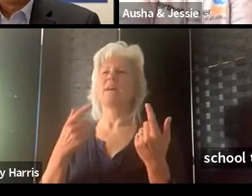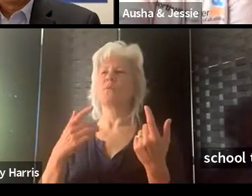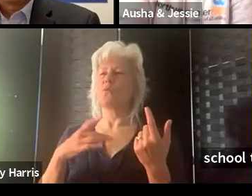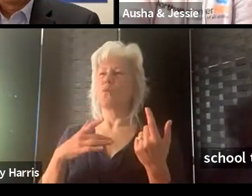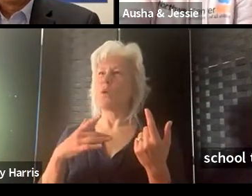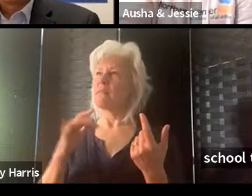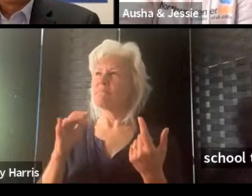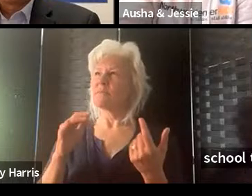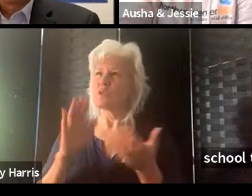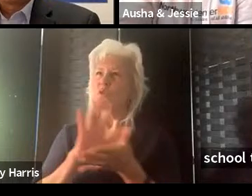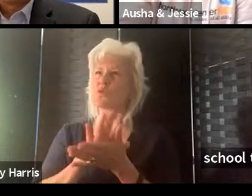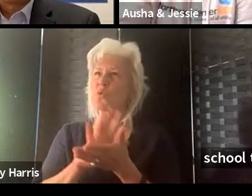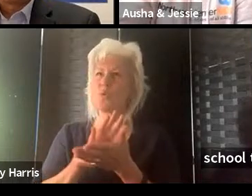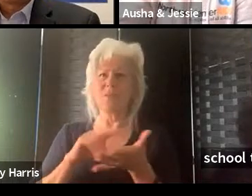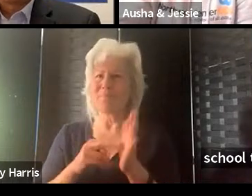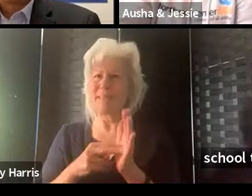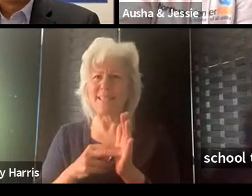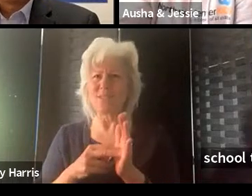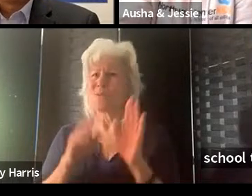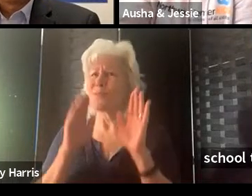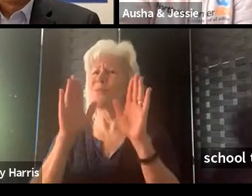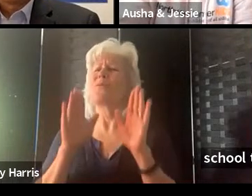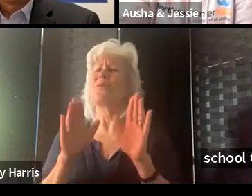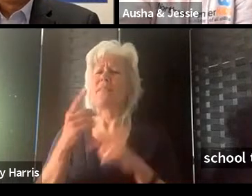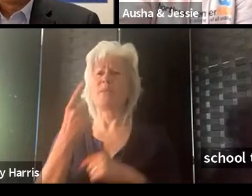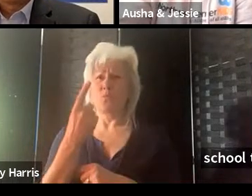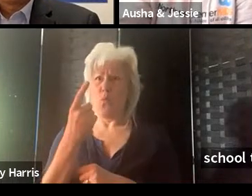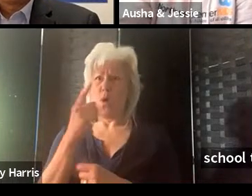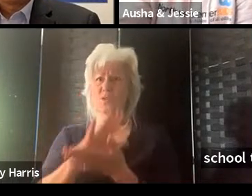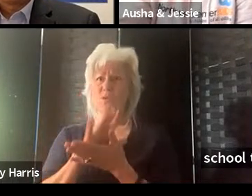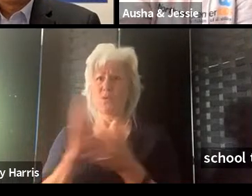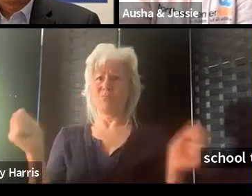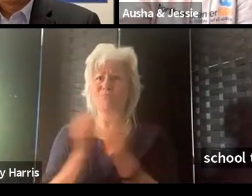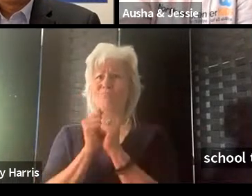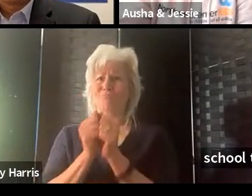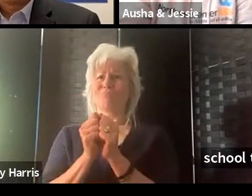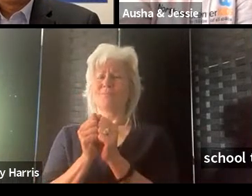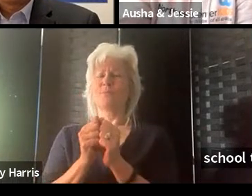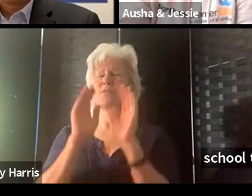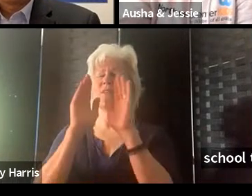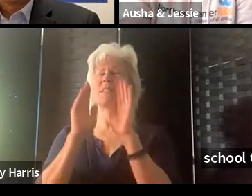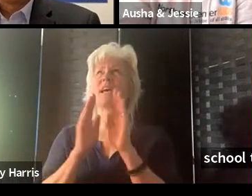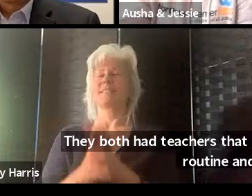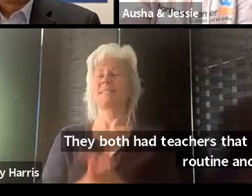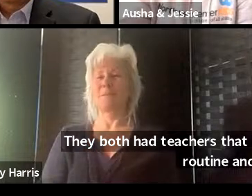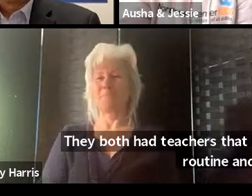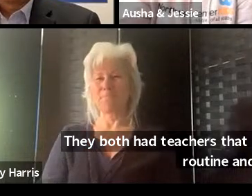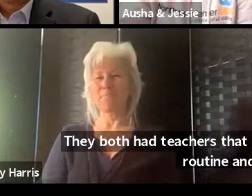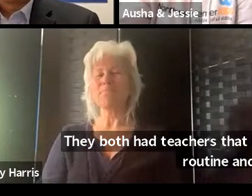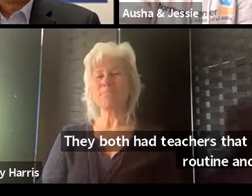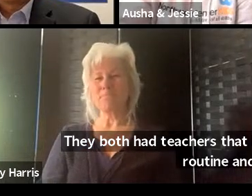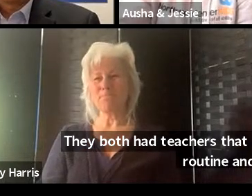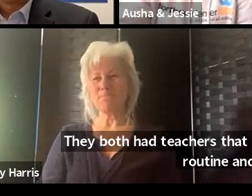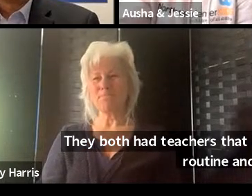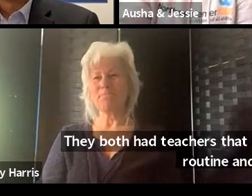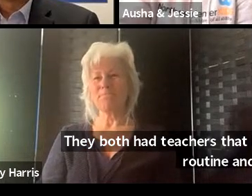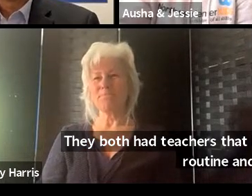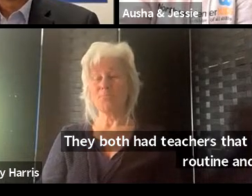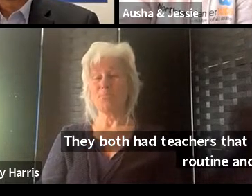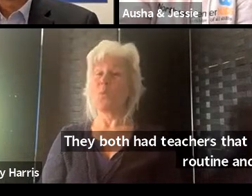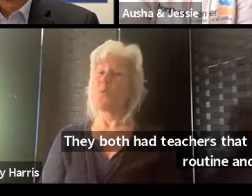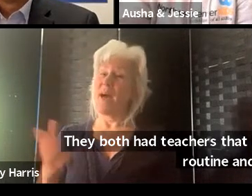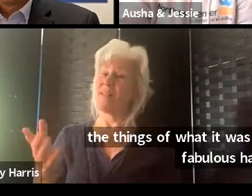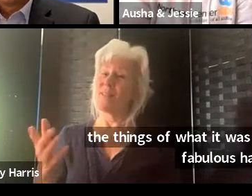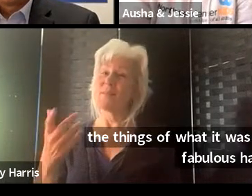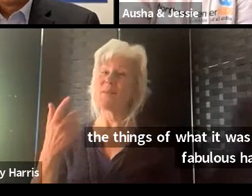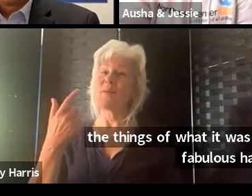school. So it was fabulous having them at one school at the same time. Great. Thank you. Well, I can say we